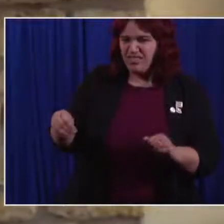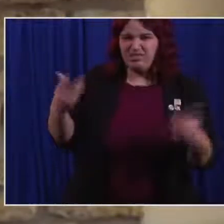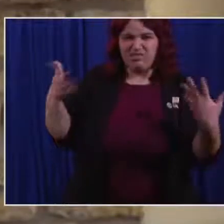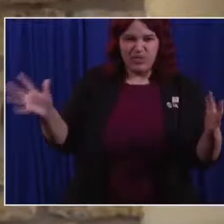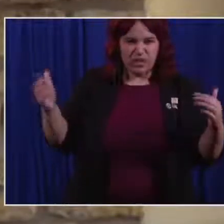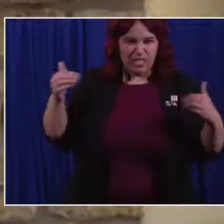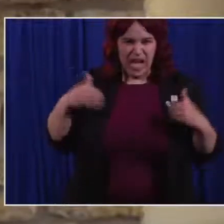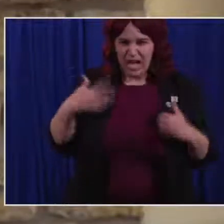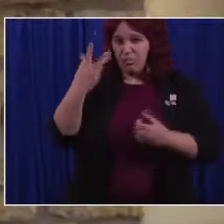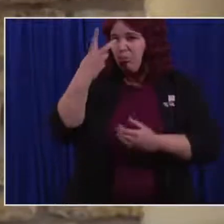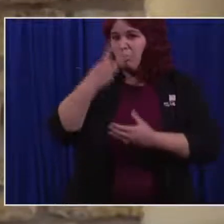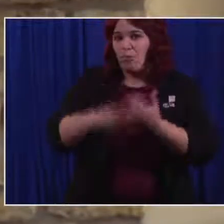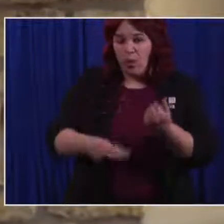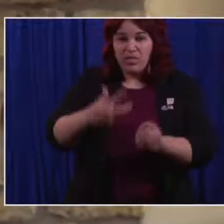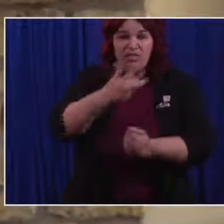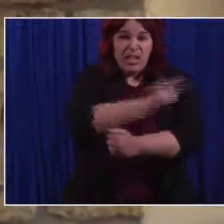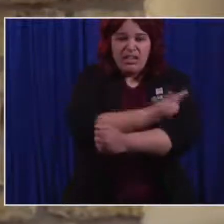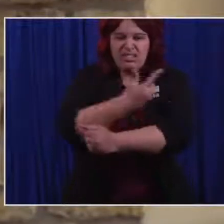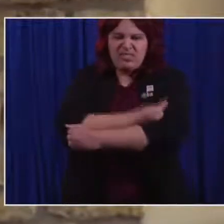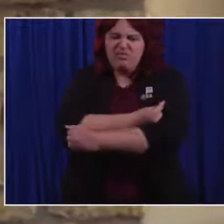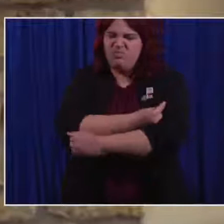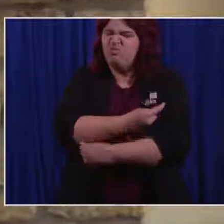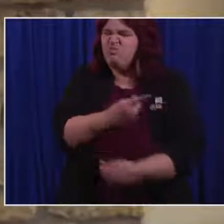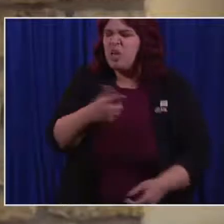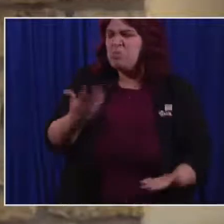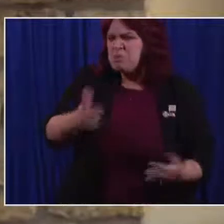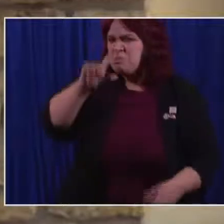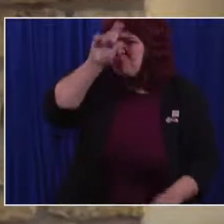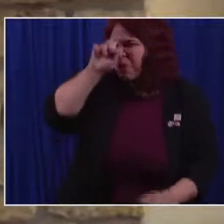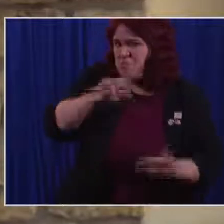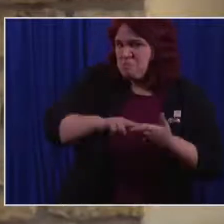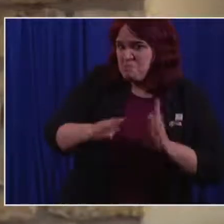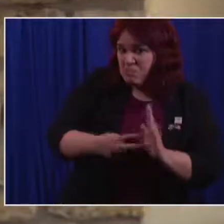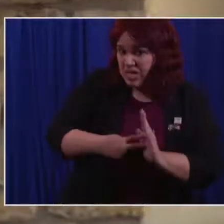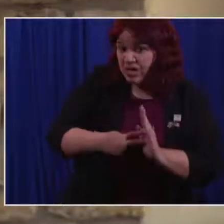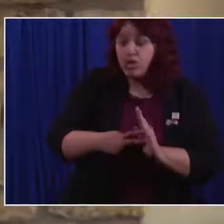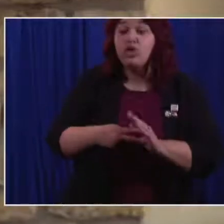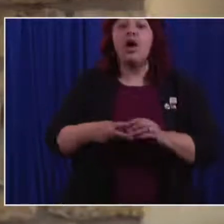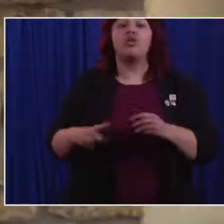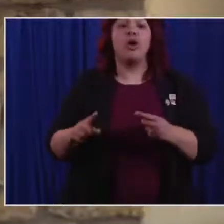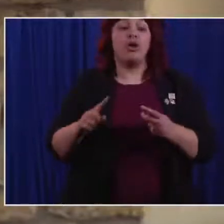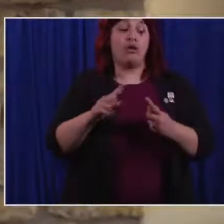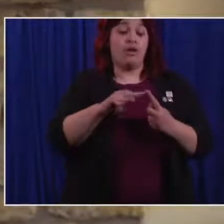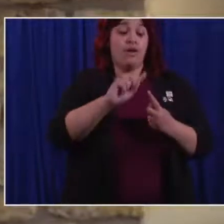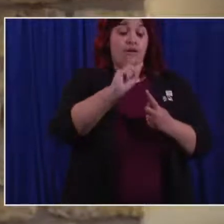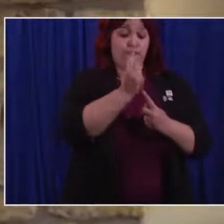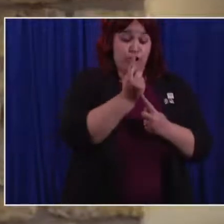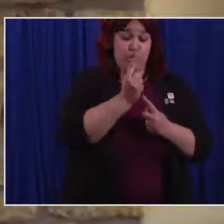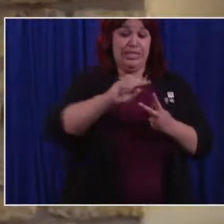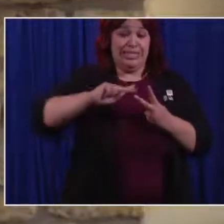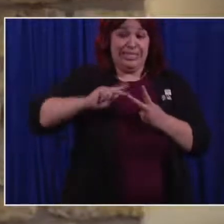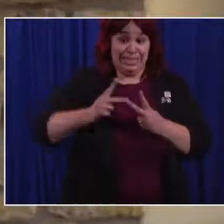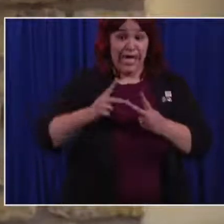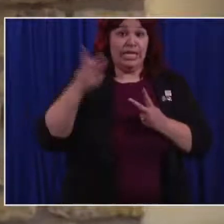the final dose of the vaccine. So while the CDC is confirming that vaccinated